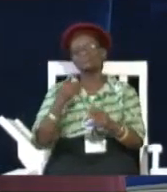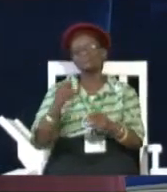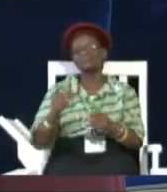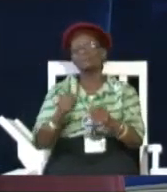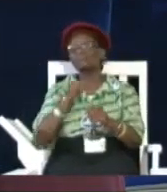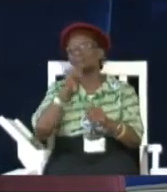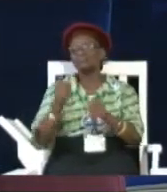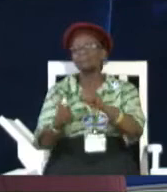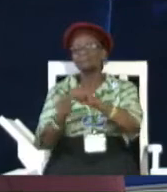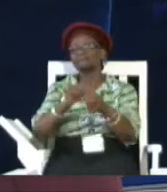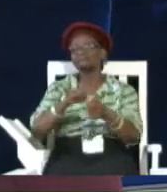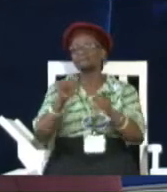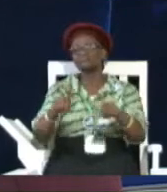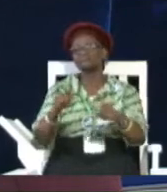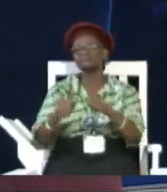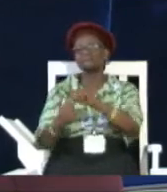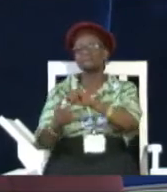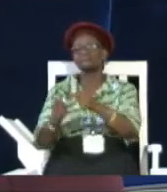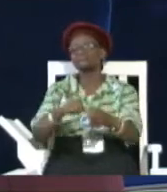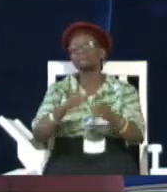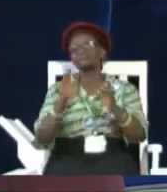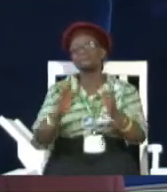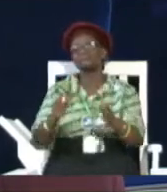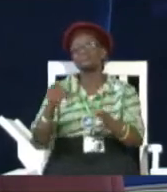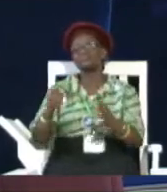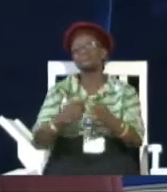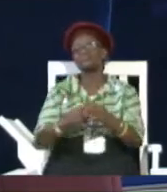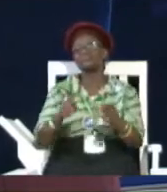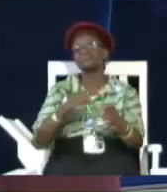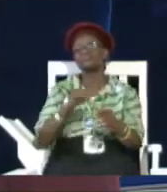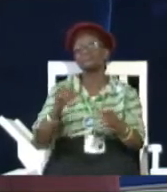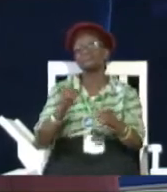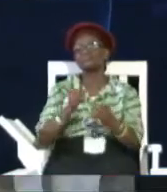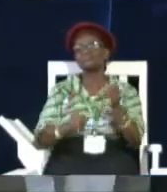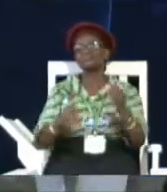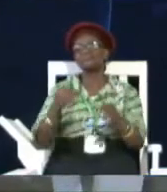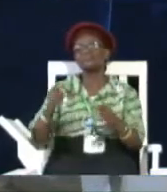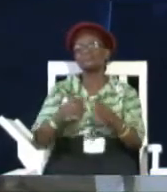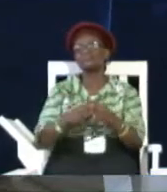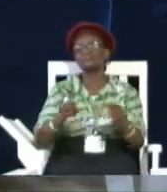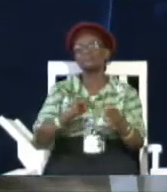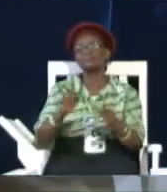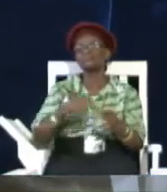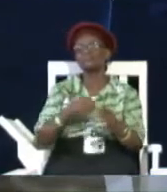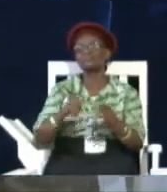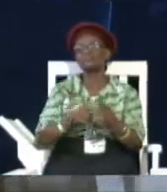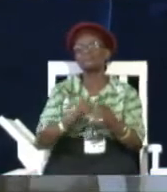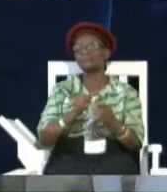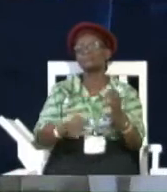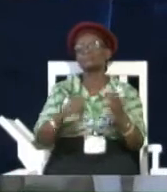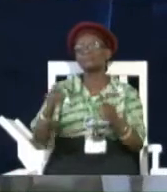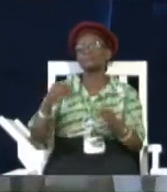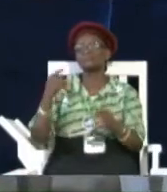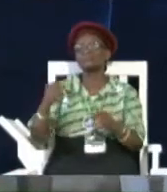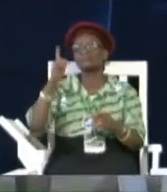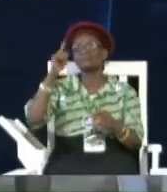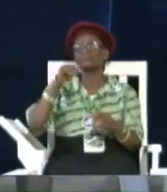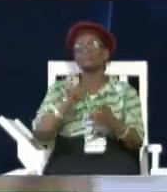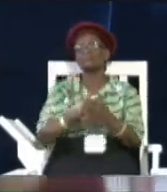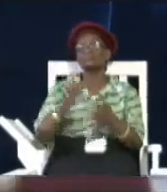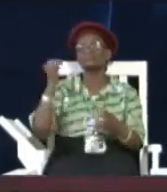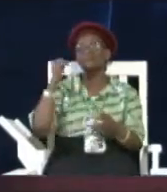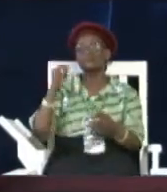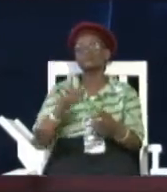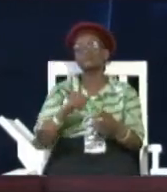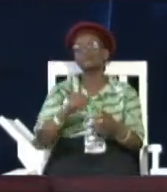Alpha, the Omega, the beginning, the ending, the one who is, the one who was, the one